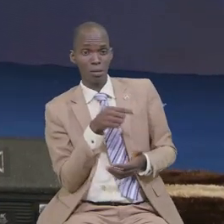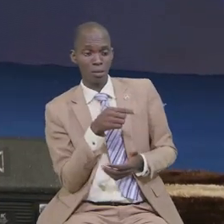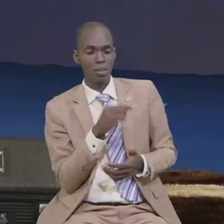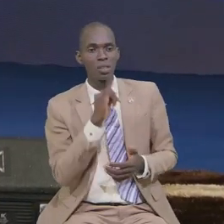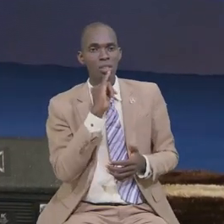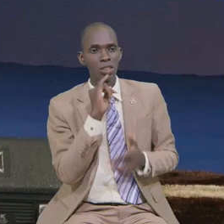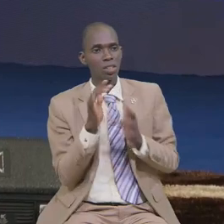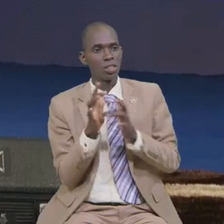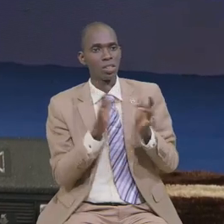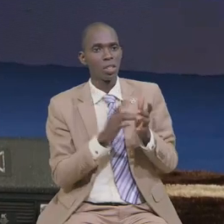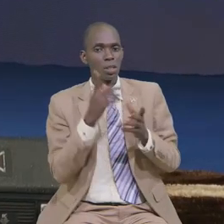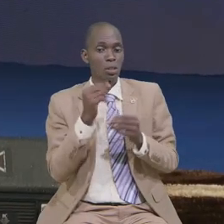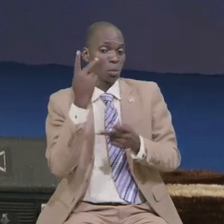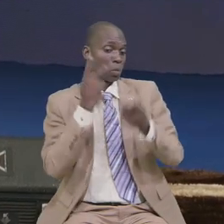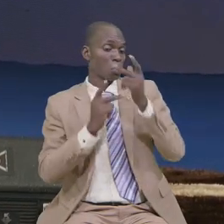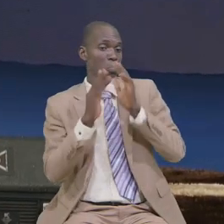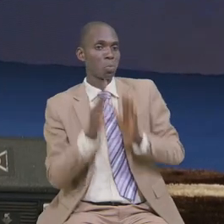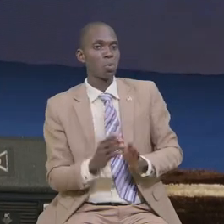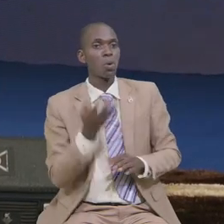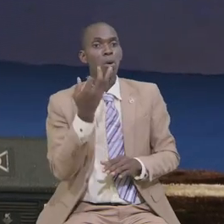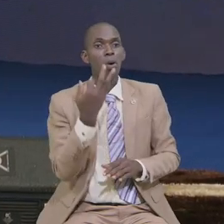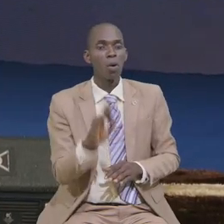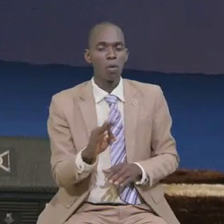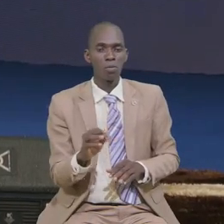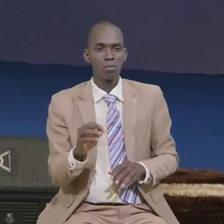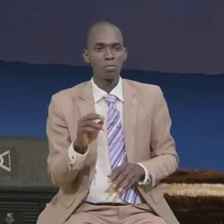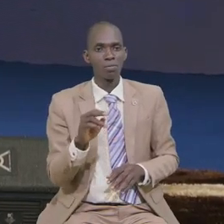the prophet of Galilee.